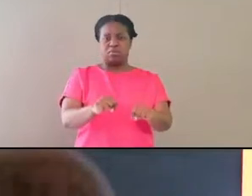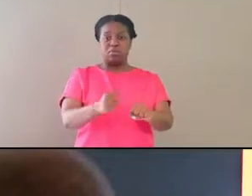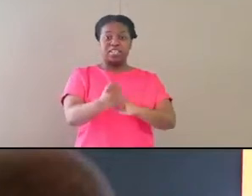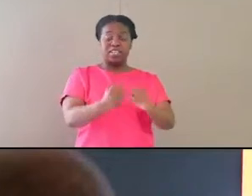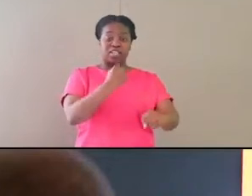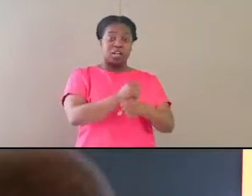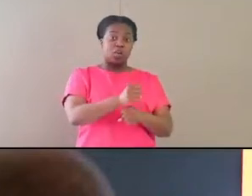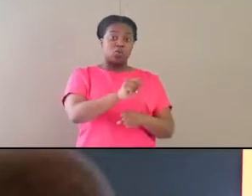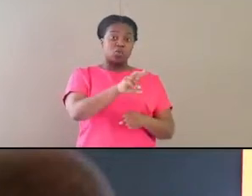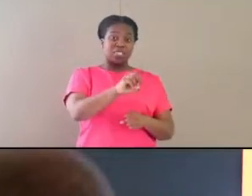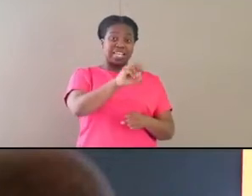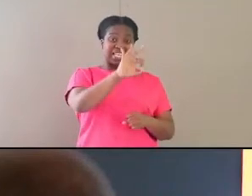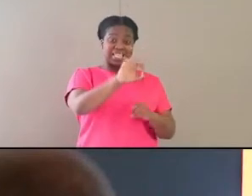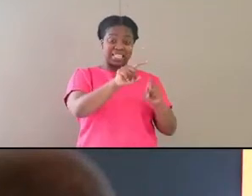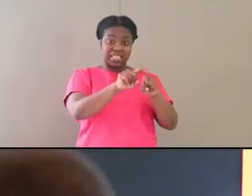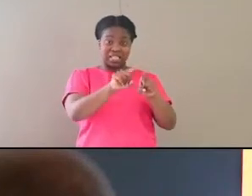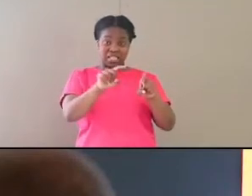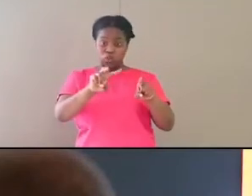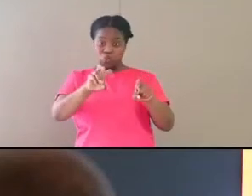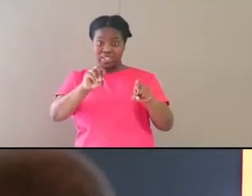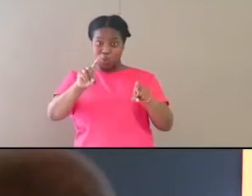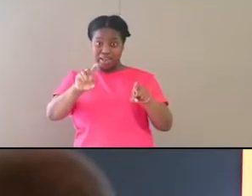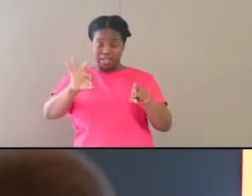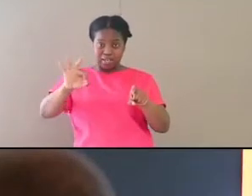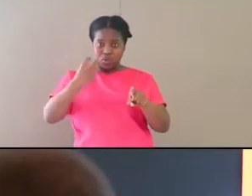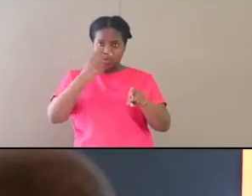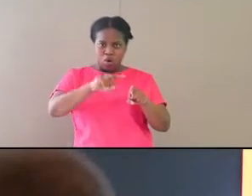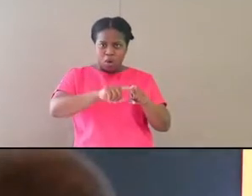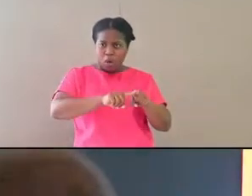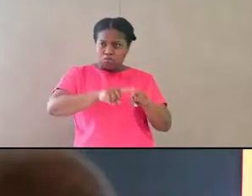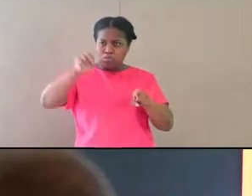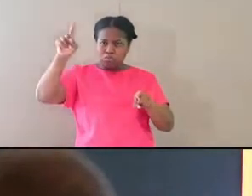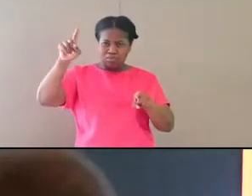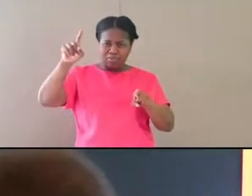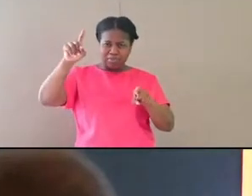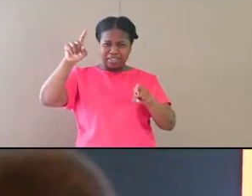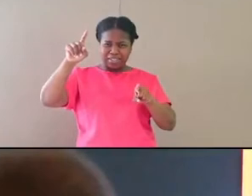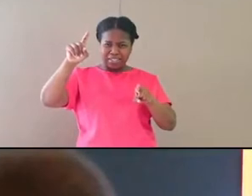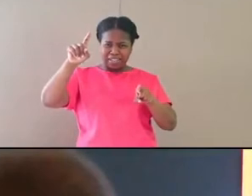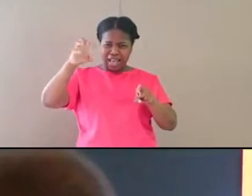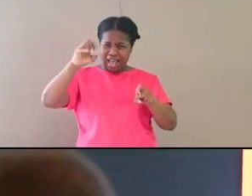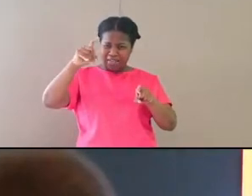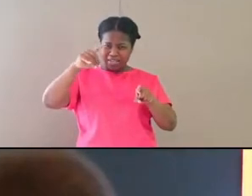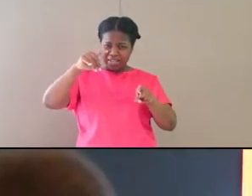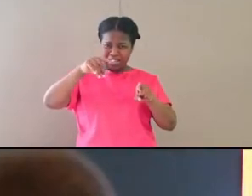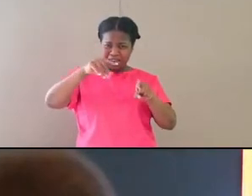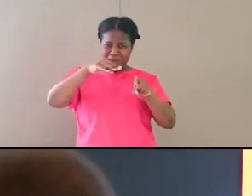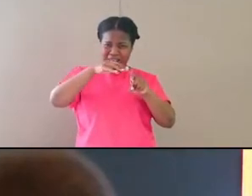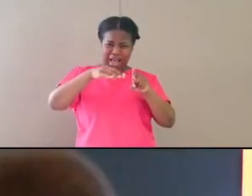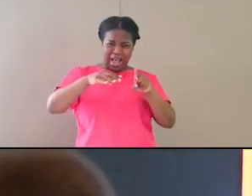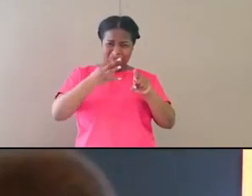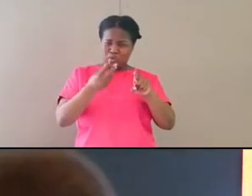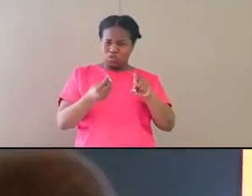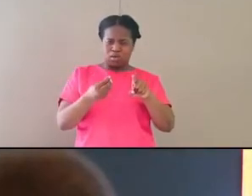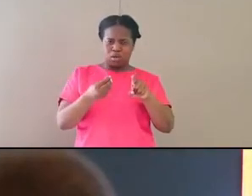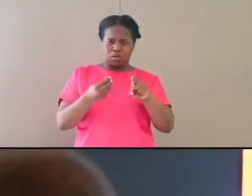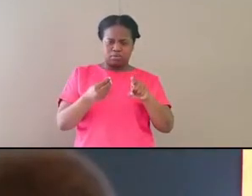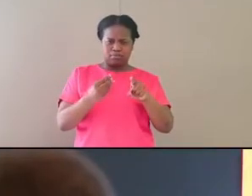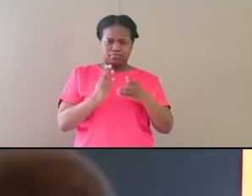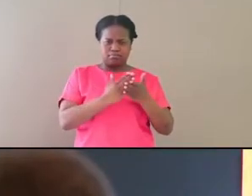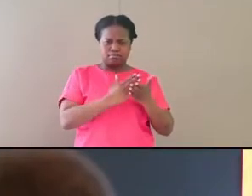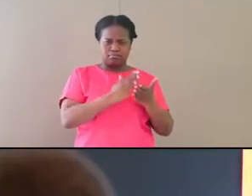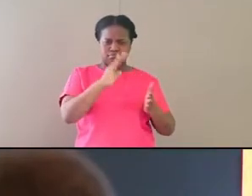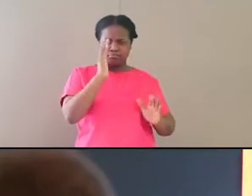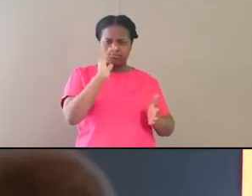-2013 year in which we saw the sharpest decline in child poverty, as these two